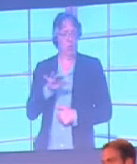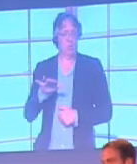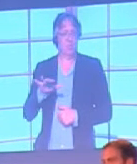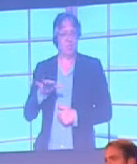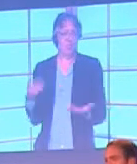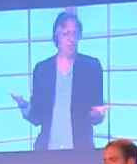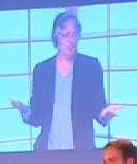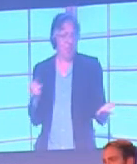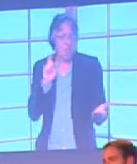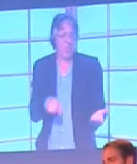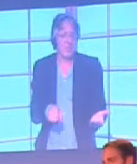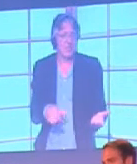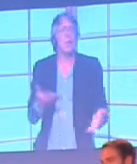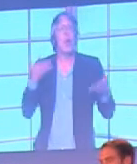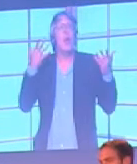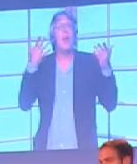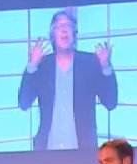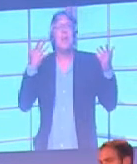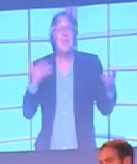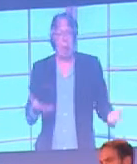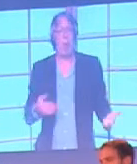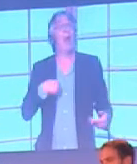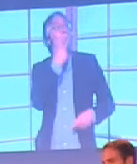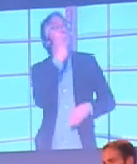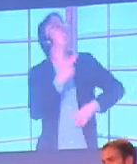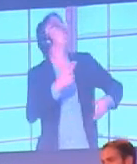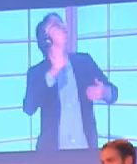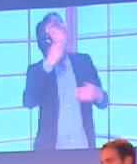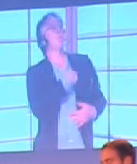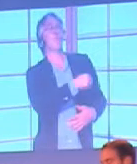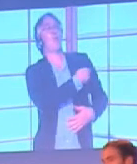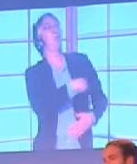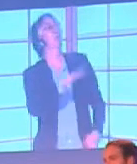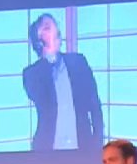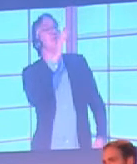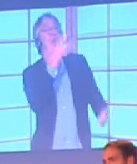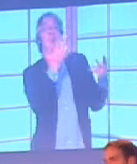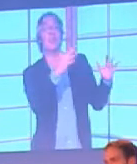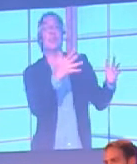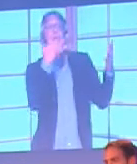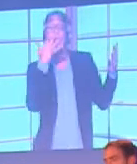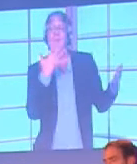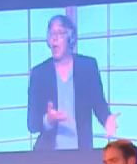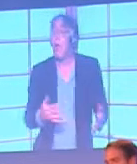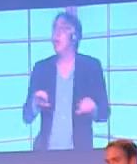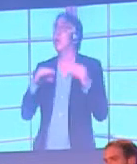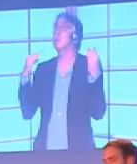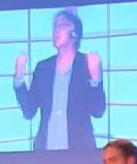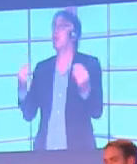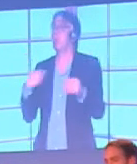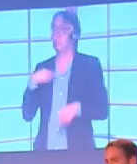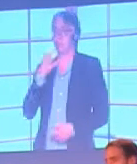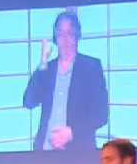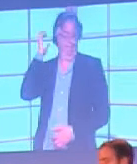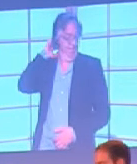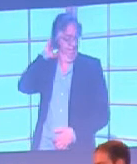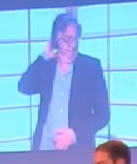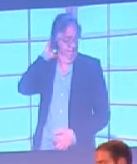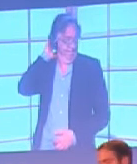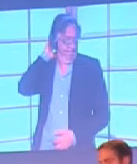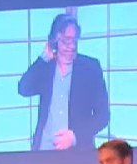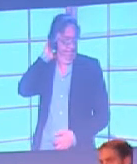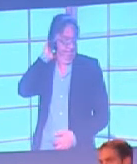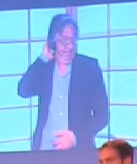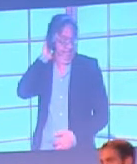this, we also have to take into account that all requirements are maybe not necessarily matching what the